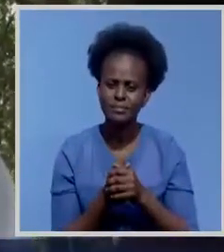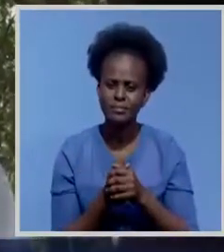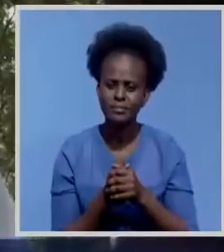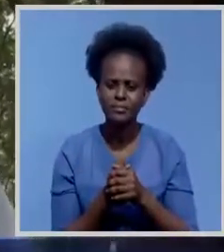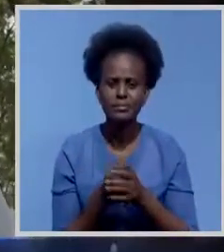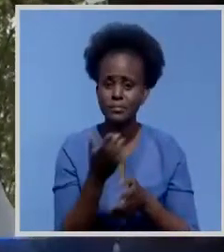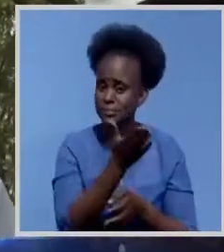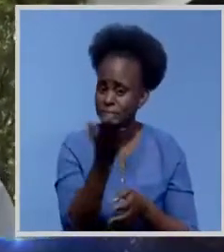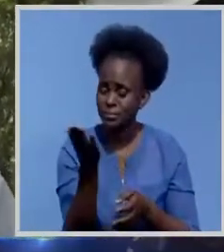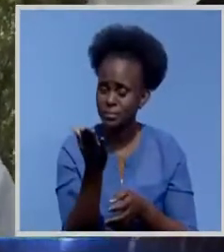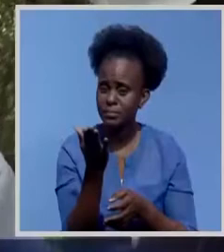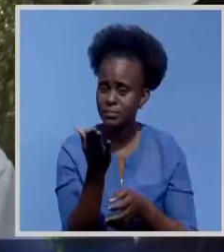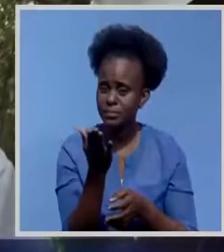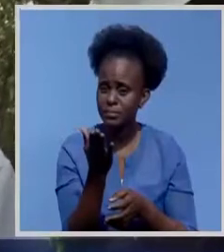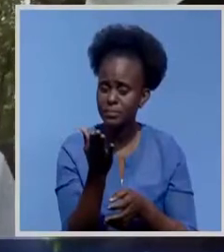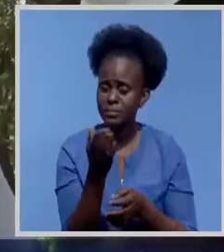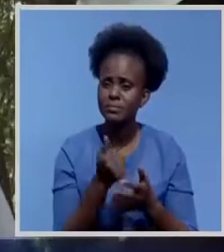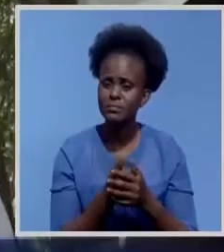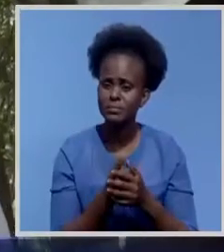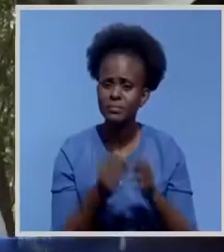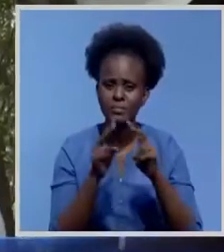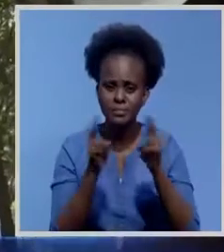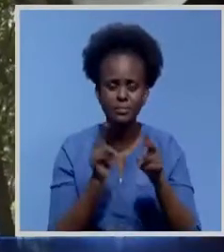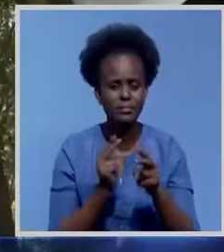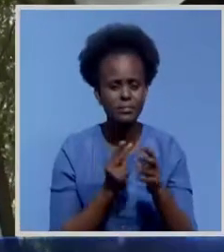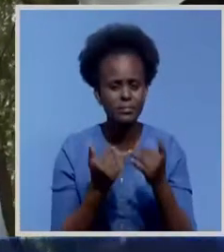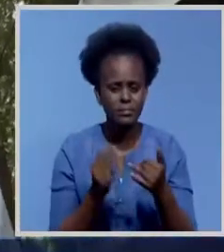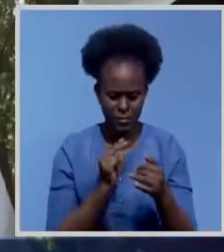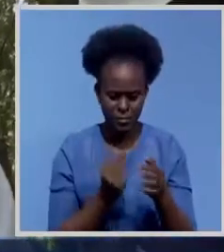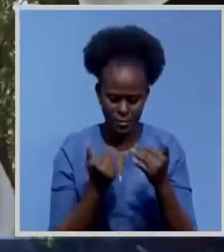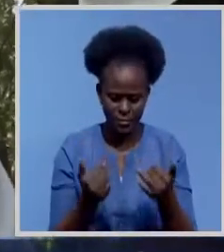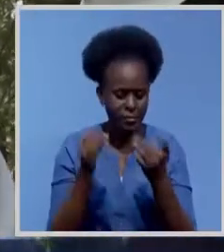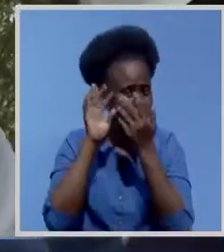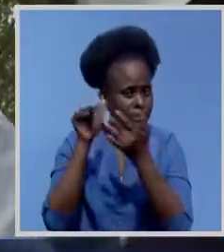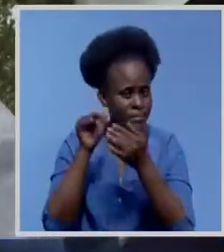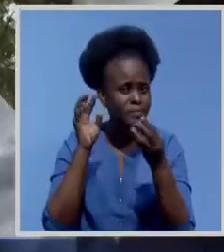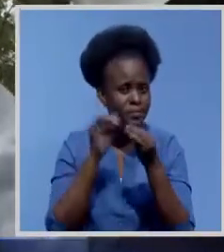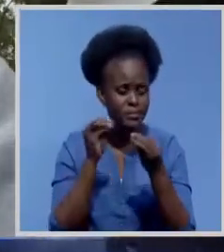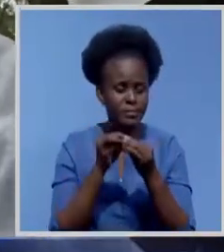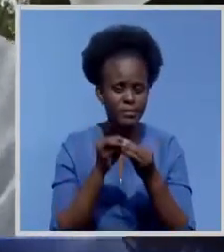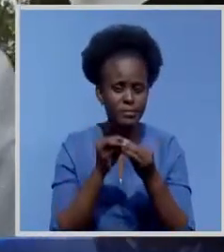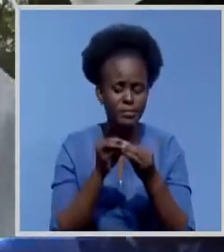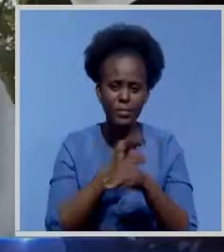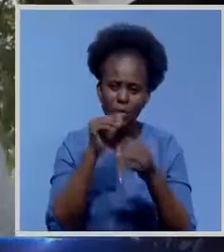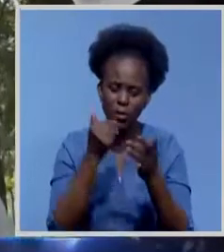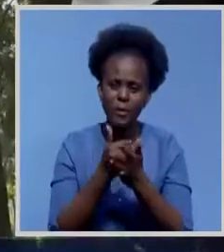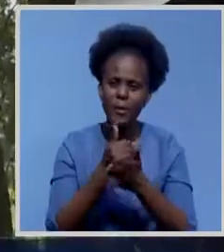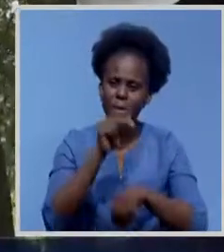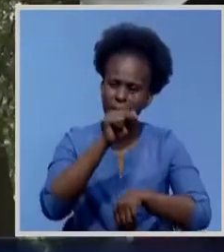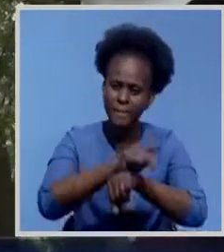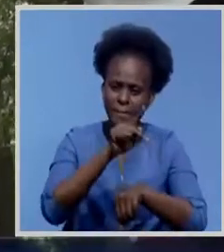So that is that part. So we expect then just this whole project here